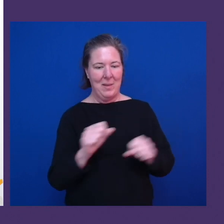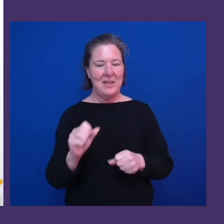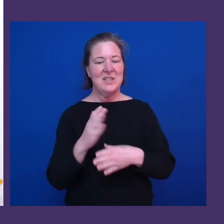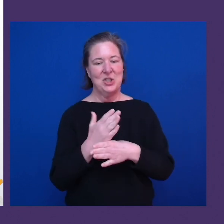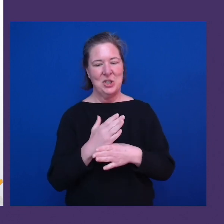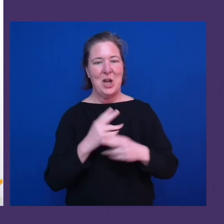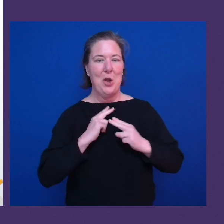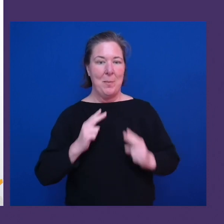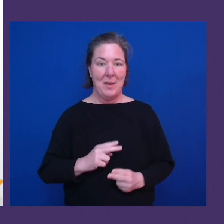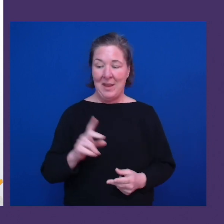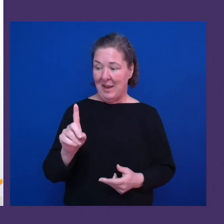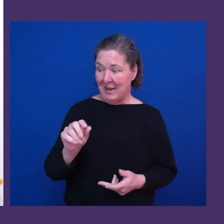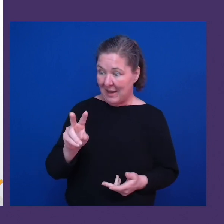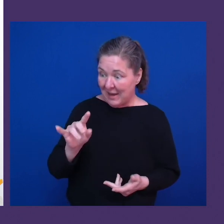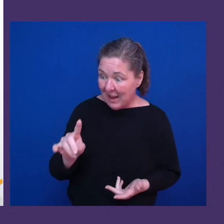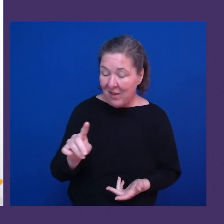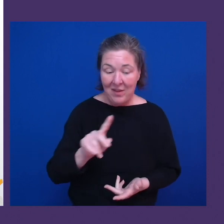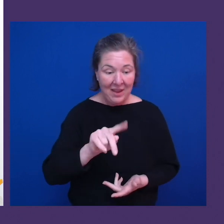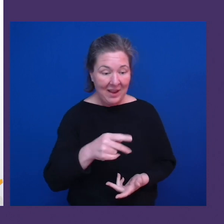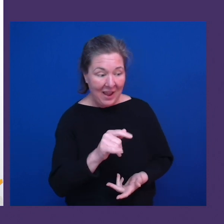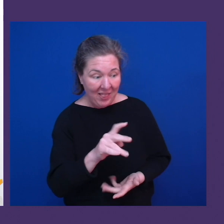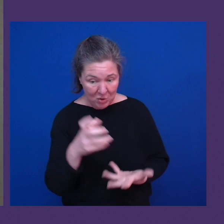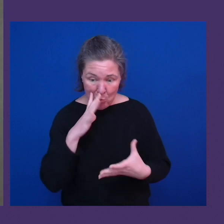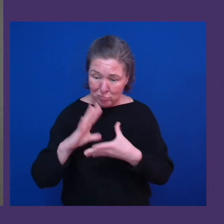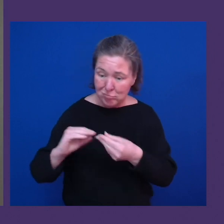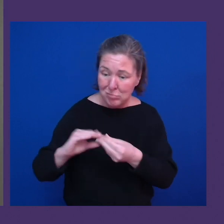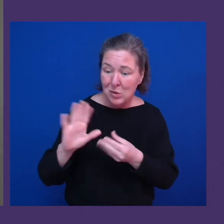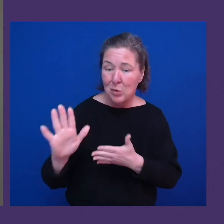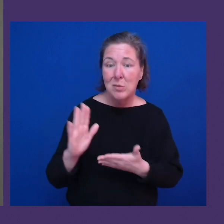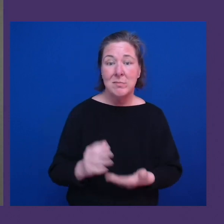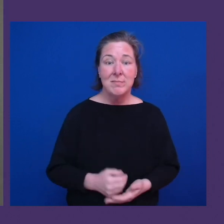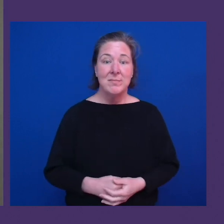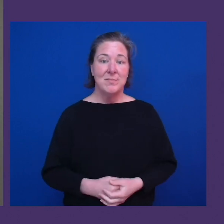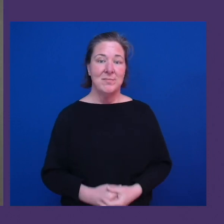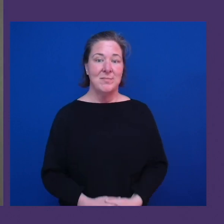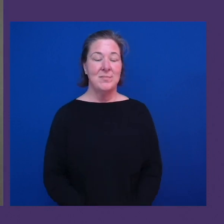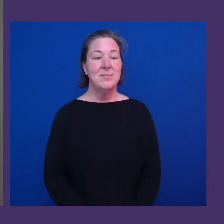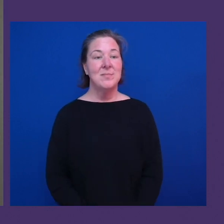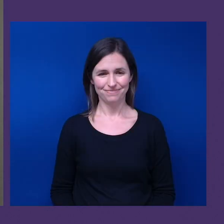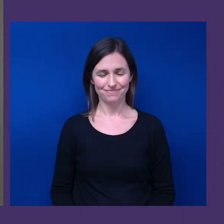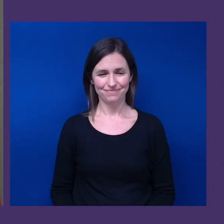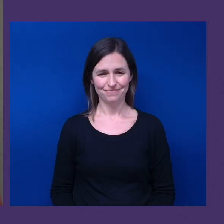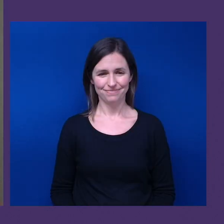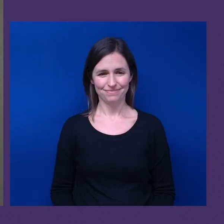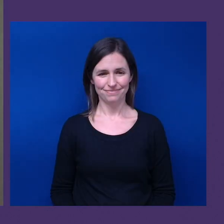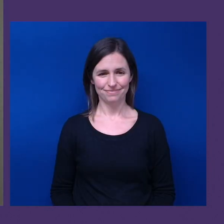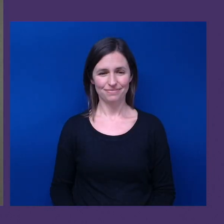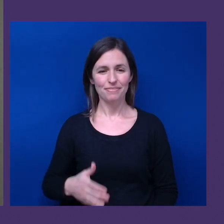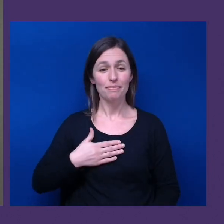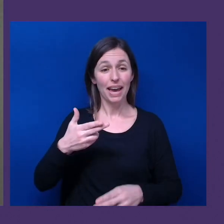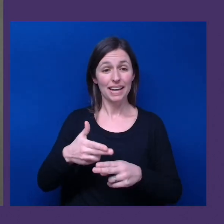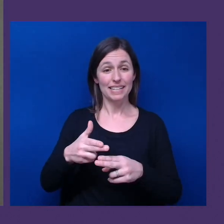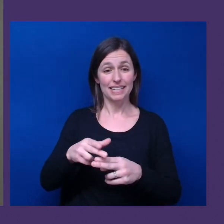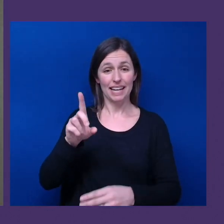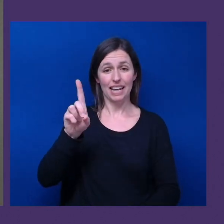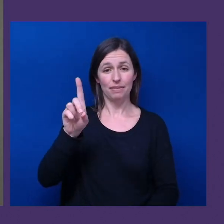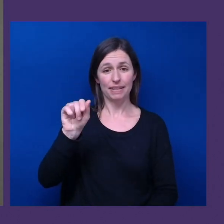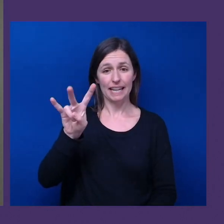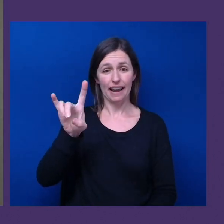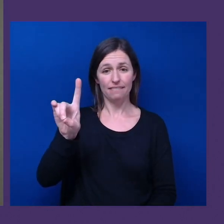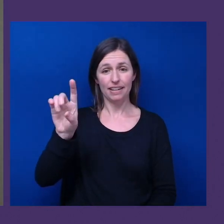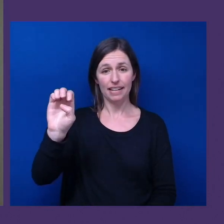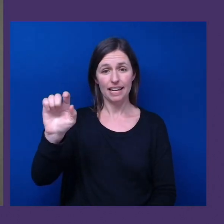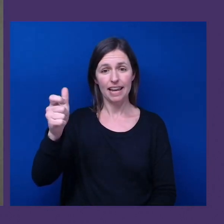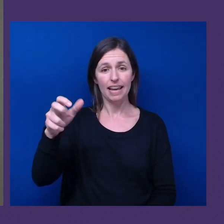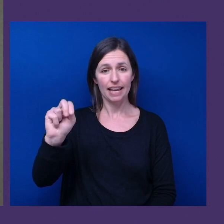and Kathleen, do you want to tell a little of your story? My name is David Egan. I'm a man with Down syndrome.